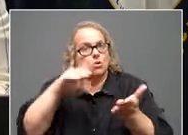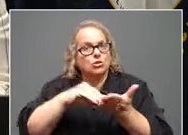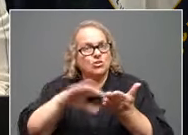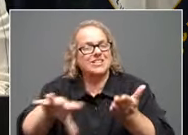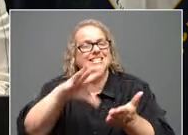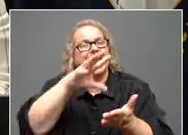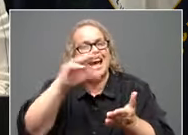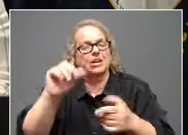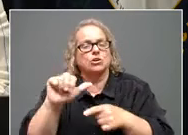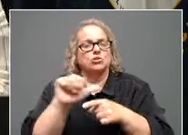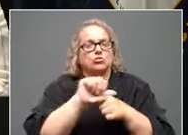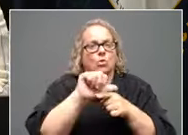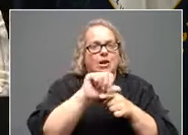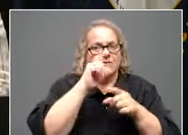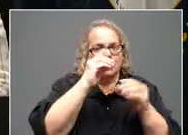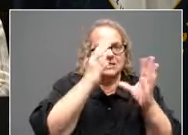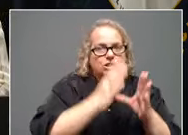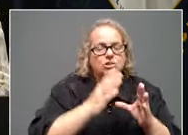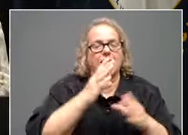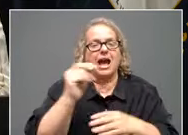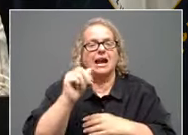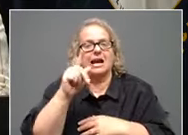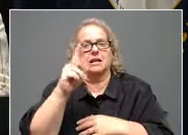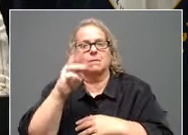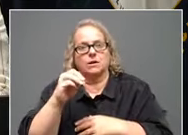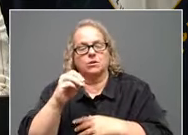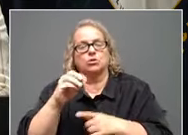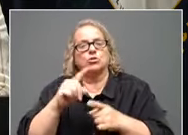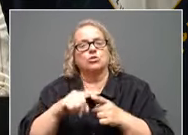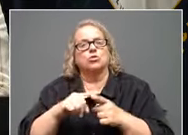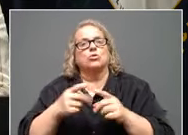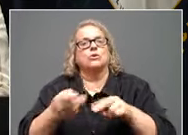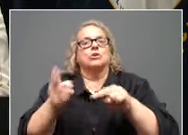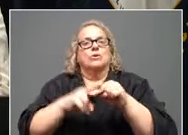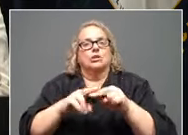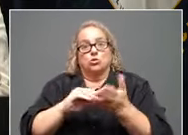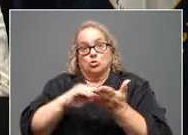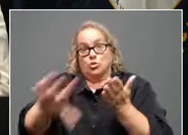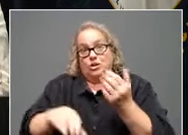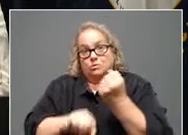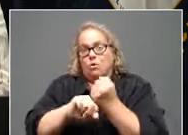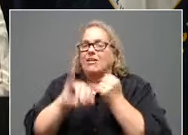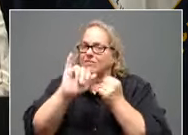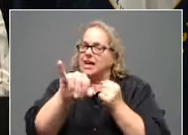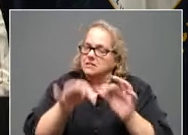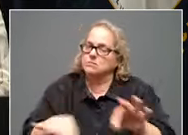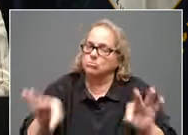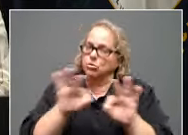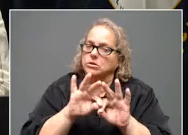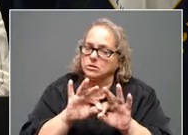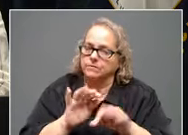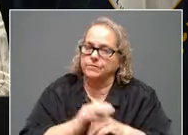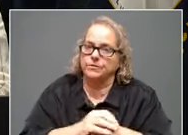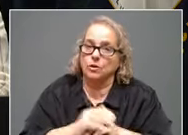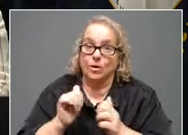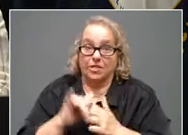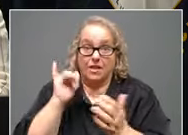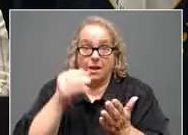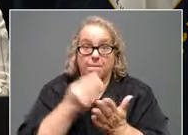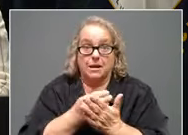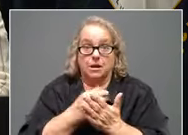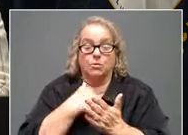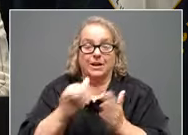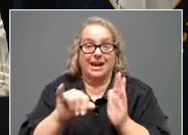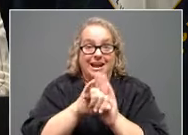and administration to increase student support, which is so critical as well. So with these grants, we're going to be able to identify